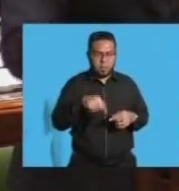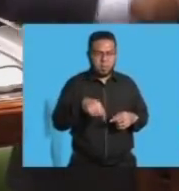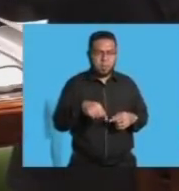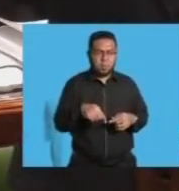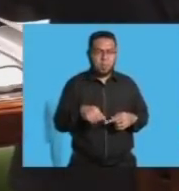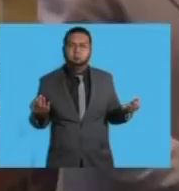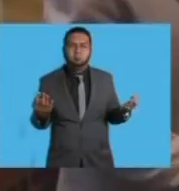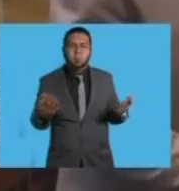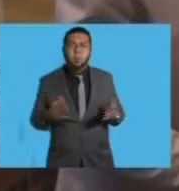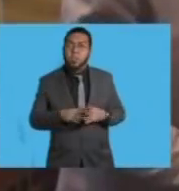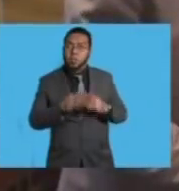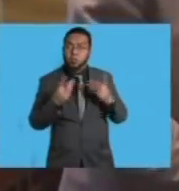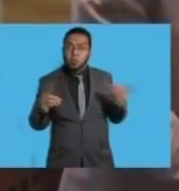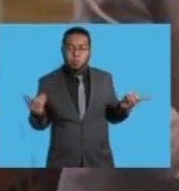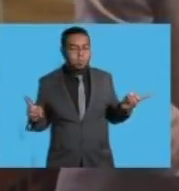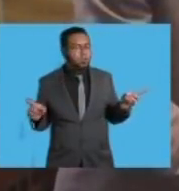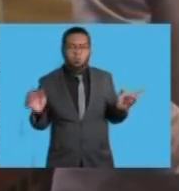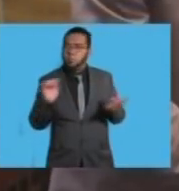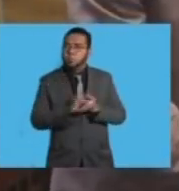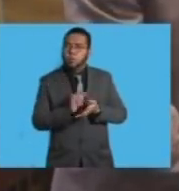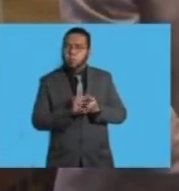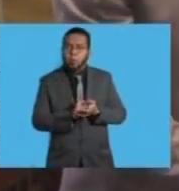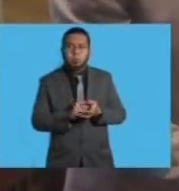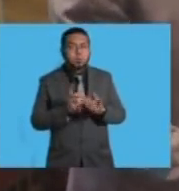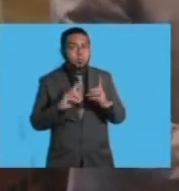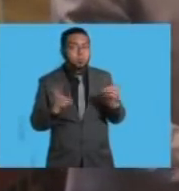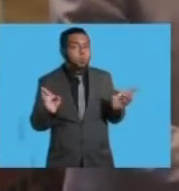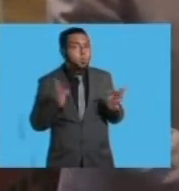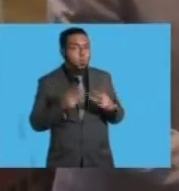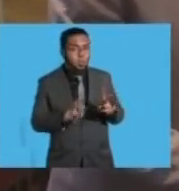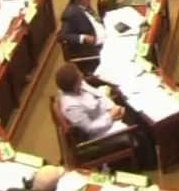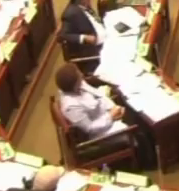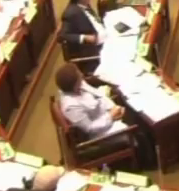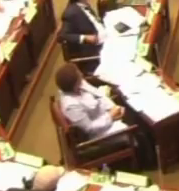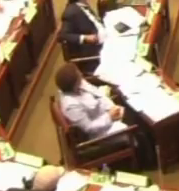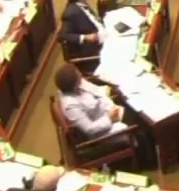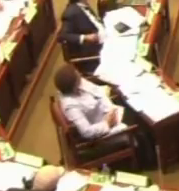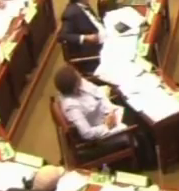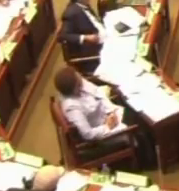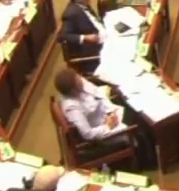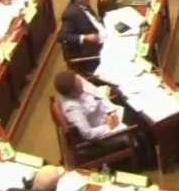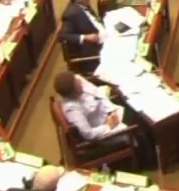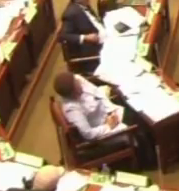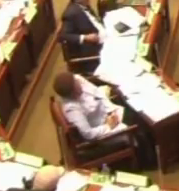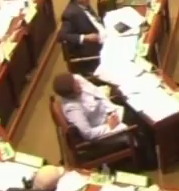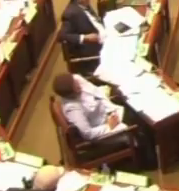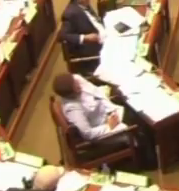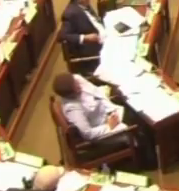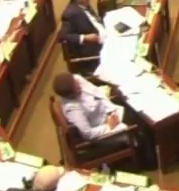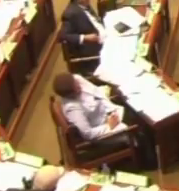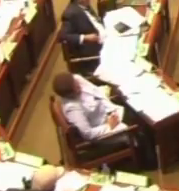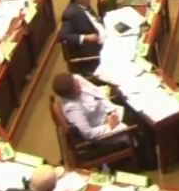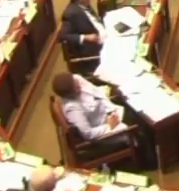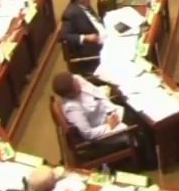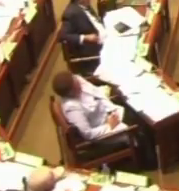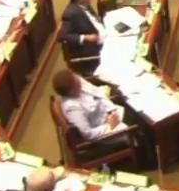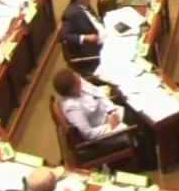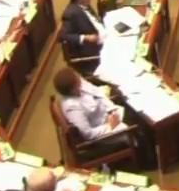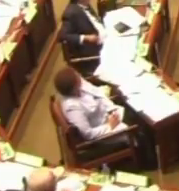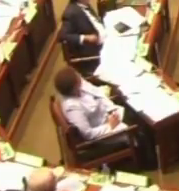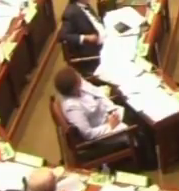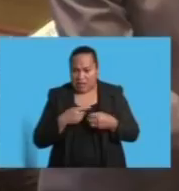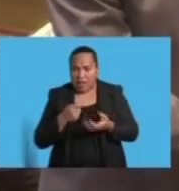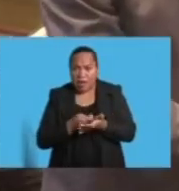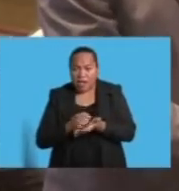issues in response to opposition MP Asiri Randronro suggesting to award contracts to civil servants irrespective of